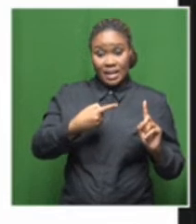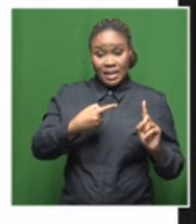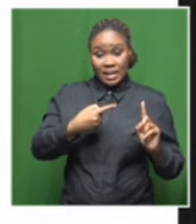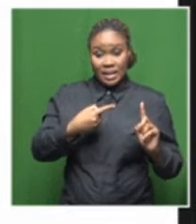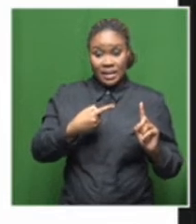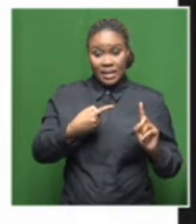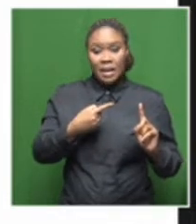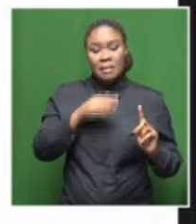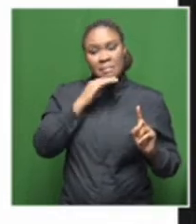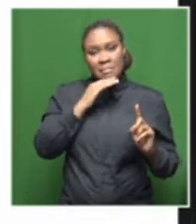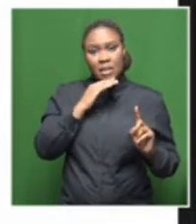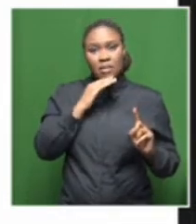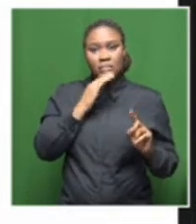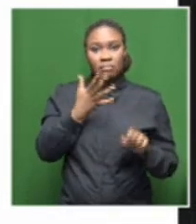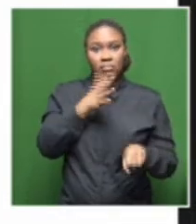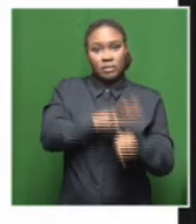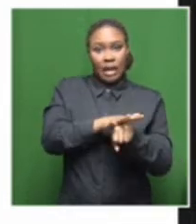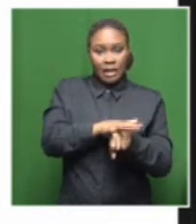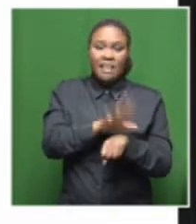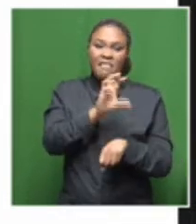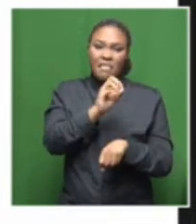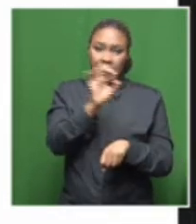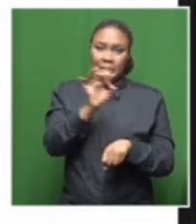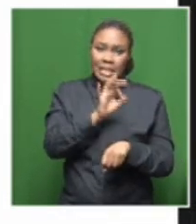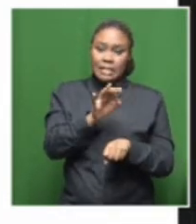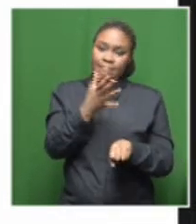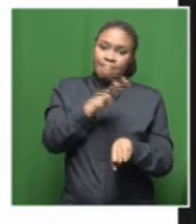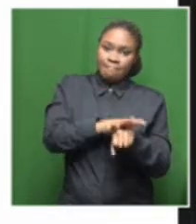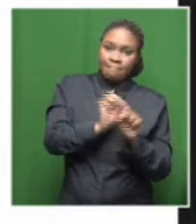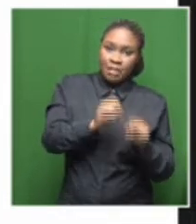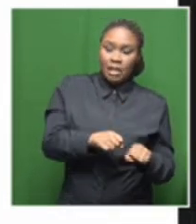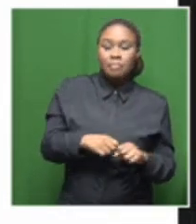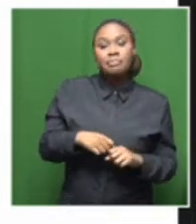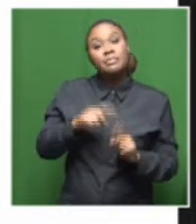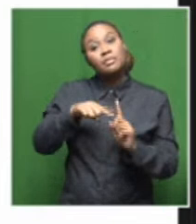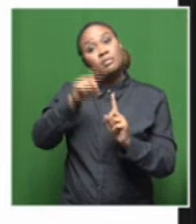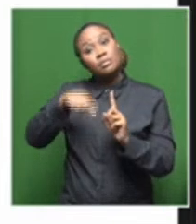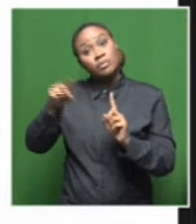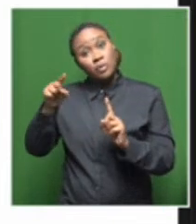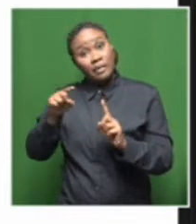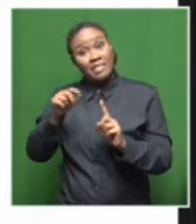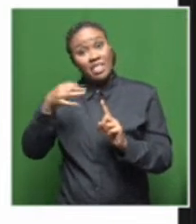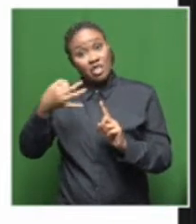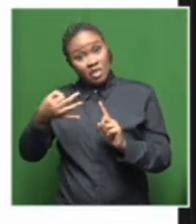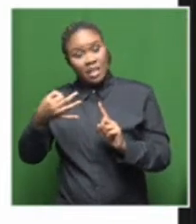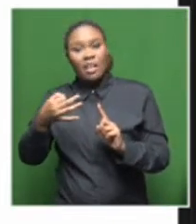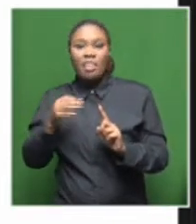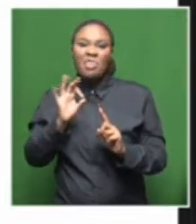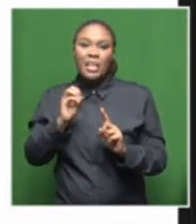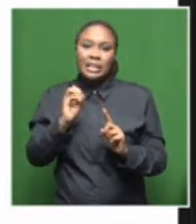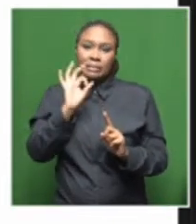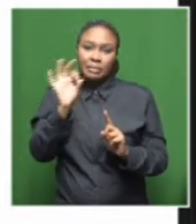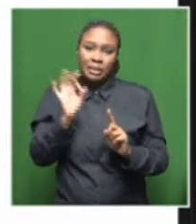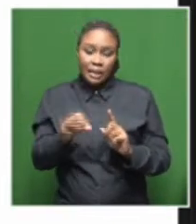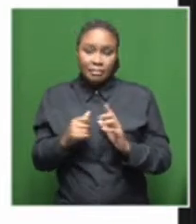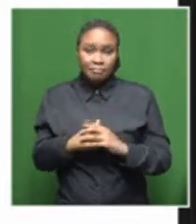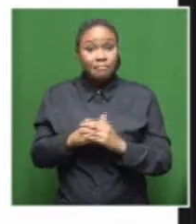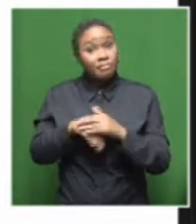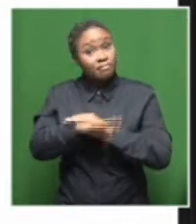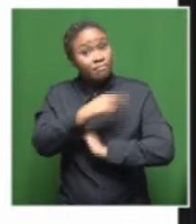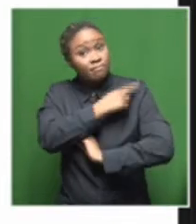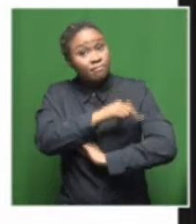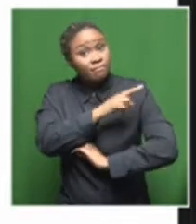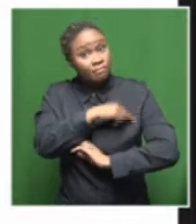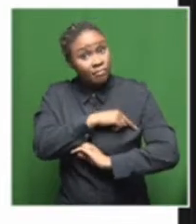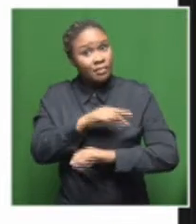2, you had a 50% higher risk of dying. In wave 3, a 30% higher risk of dying. But if you were admitted in wave 4, when